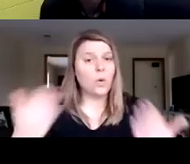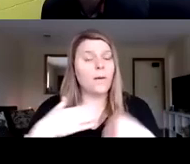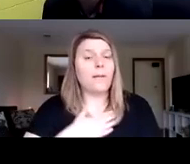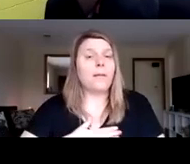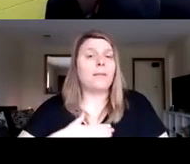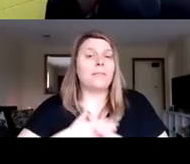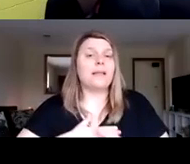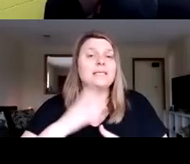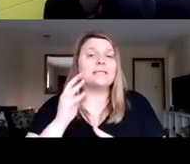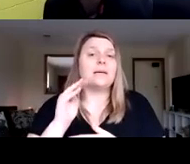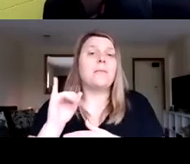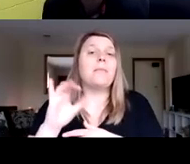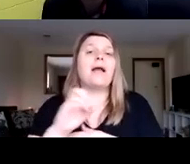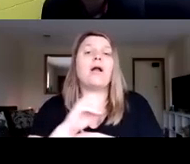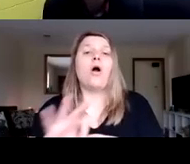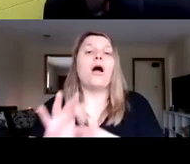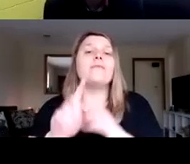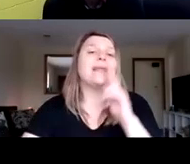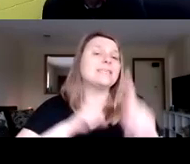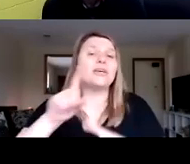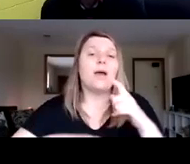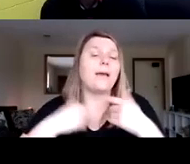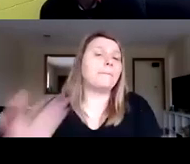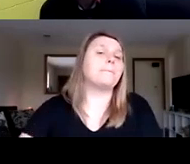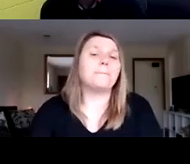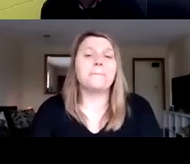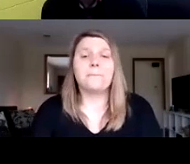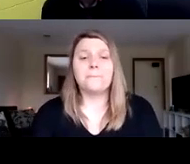your mic off mute and ask away.